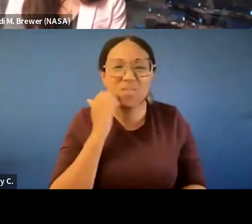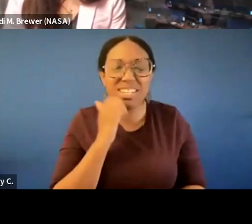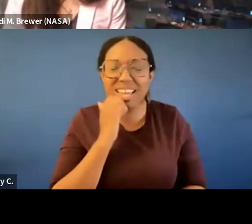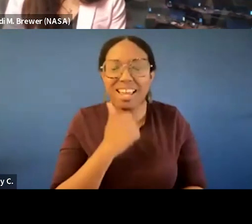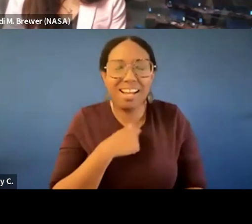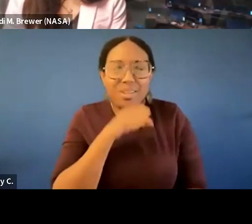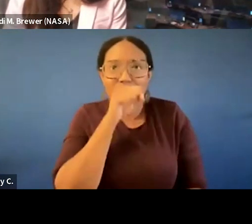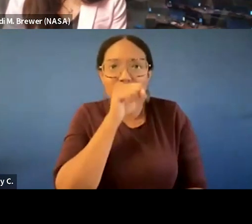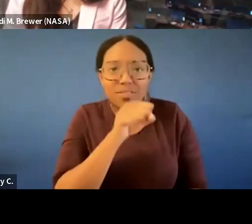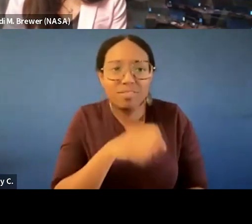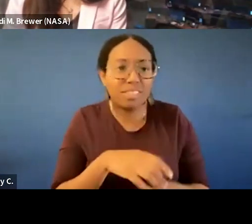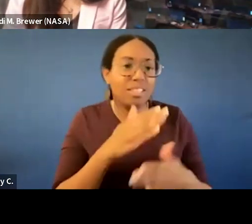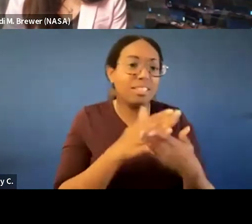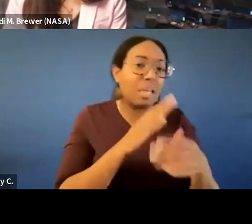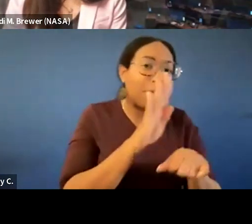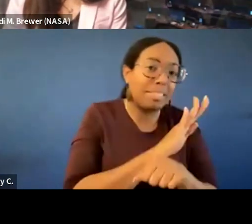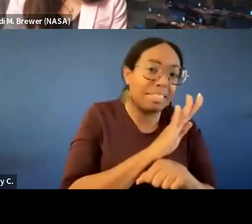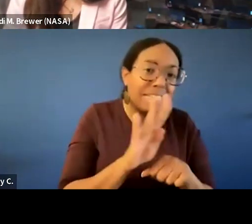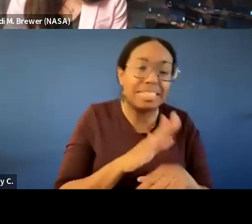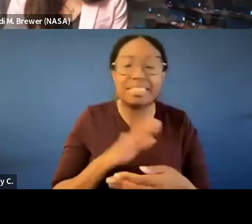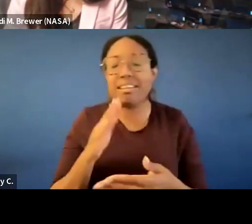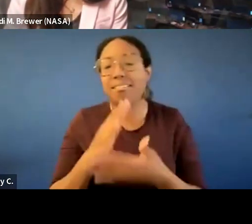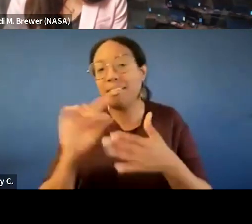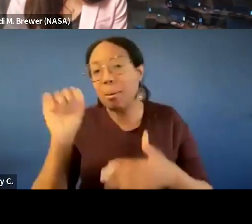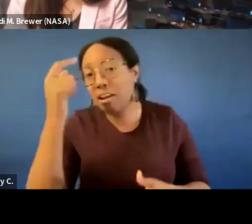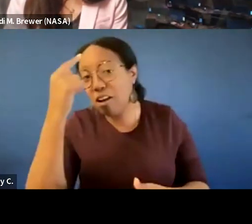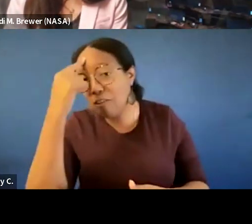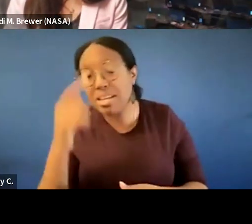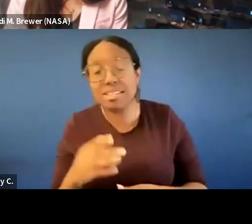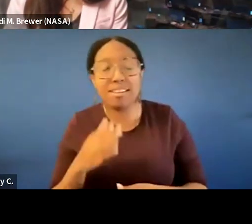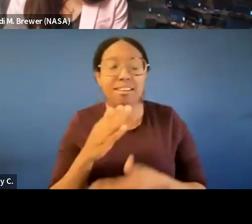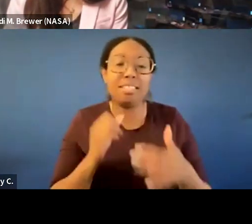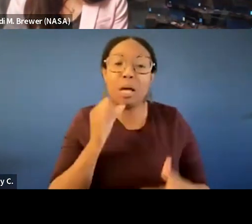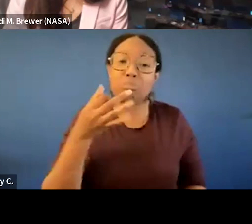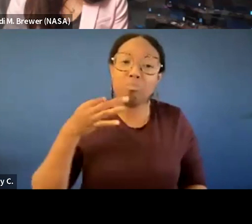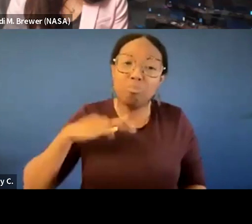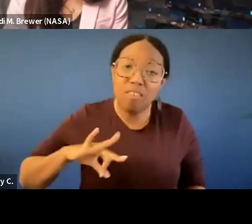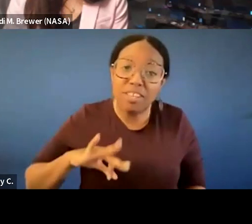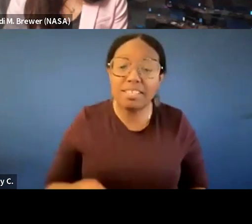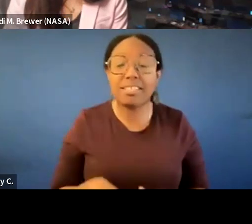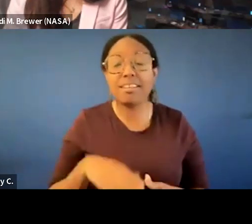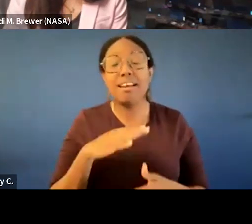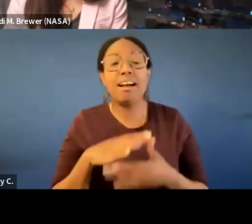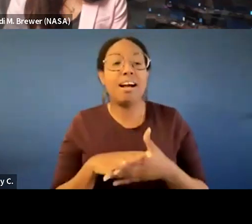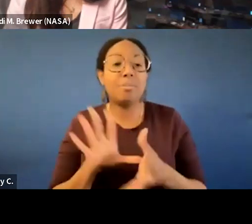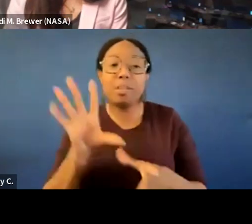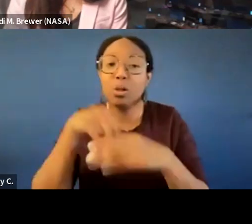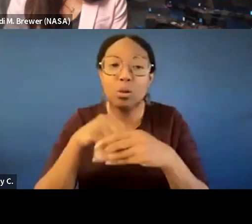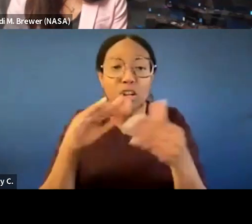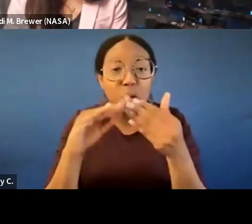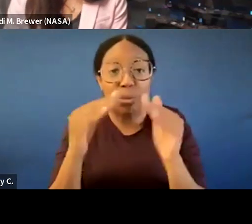side. I get to work on the government side. I get to work on the nonprofit side. I get to be really active and involved in our community. I get to be surrounded